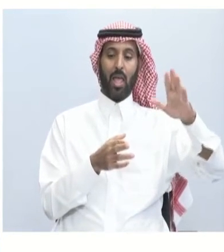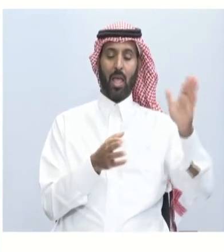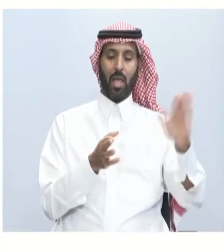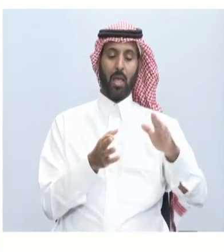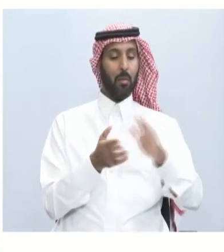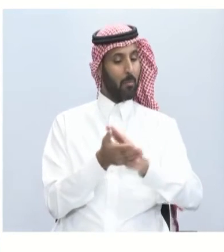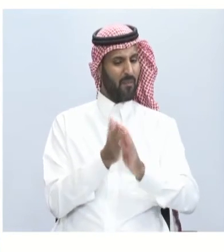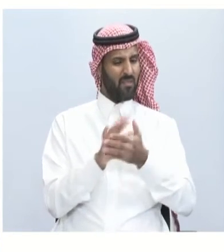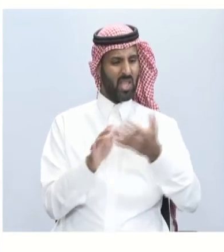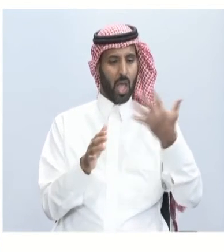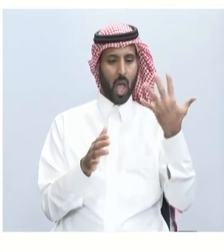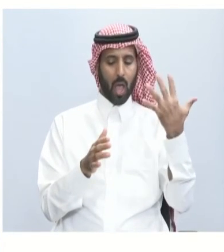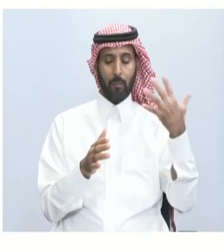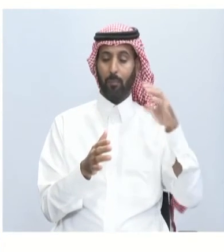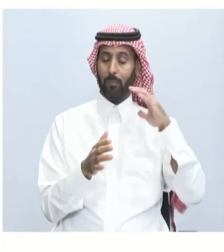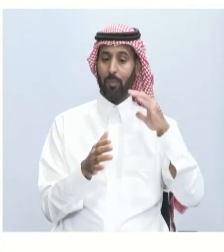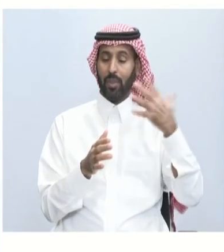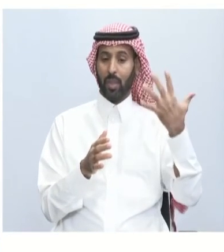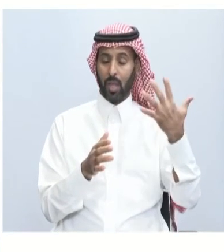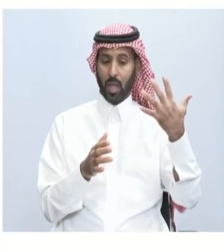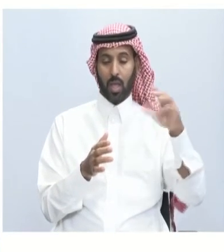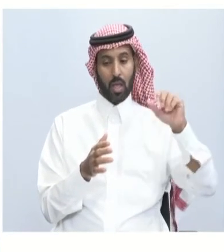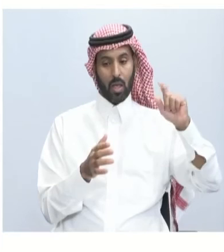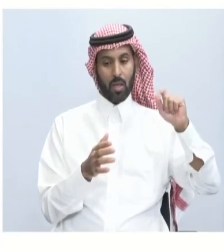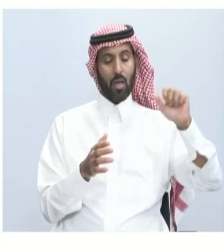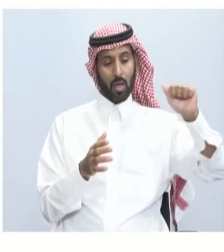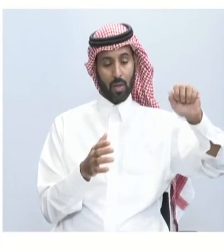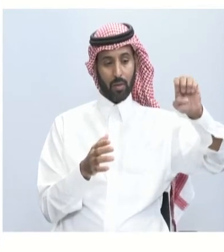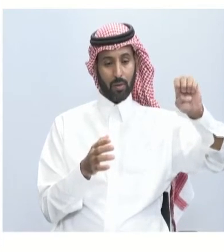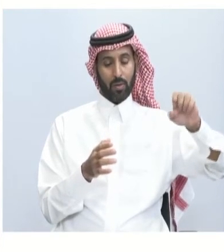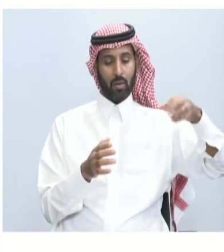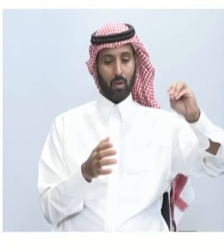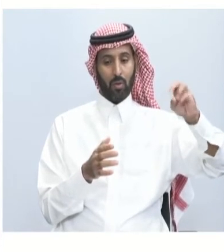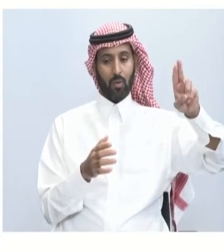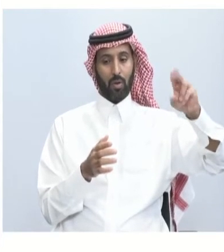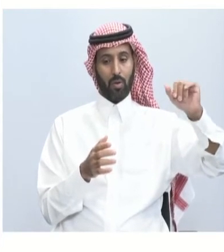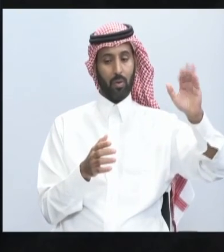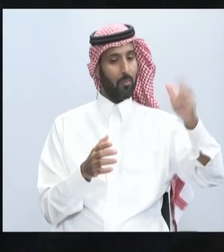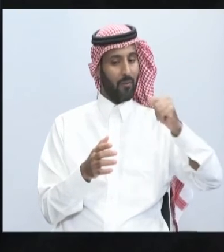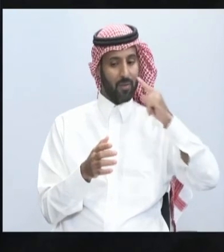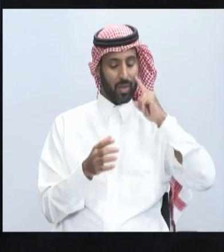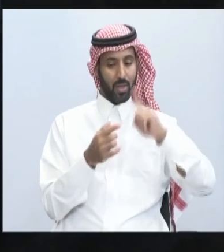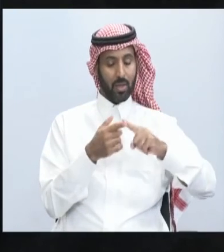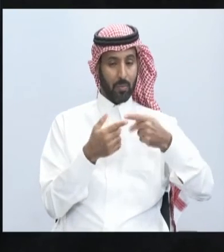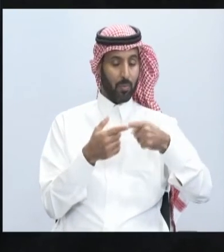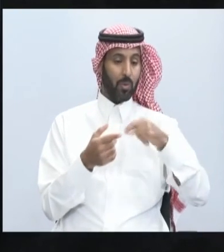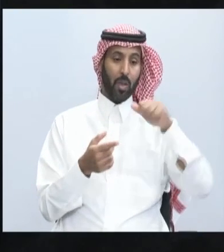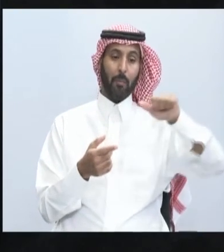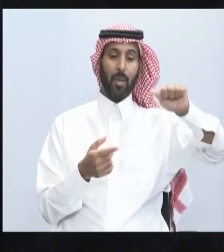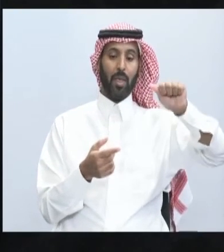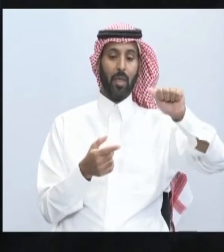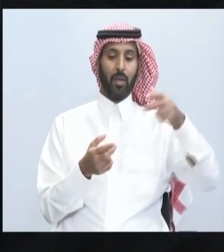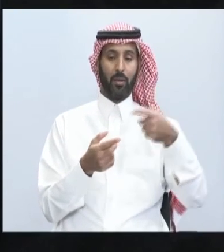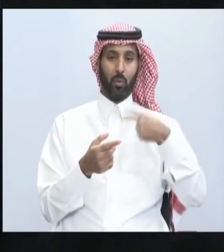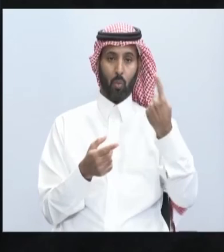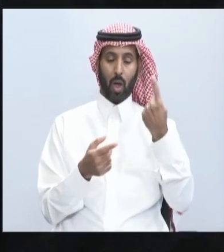vowel, as you can see here, a calculator, a painting, okay? And with these words that